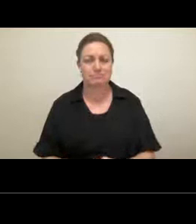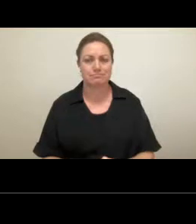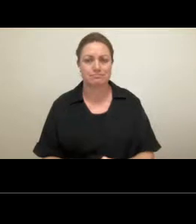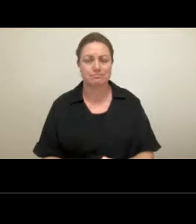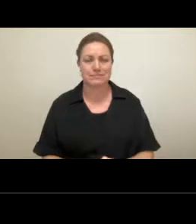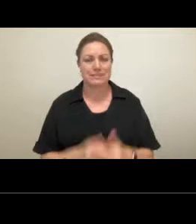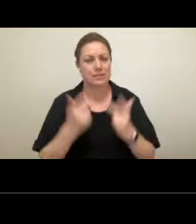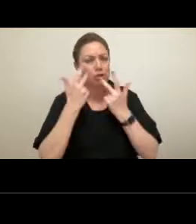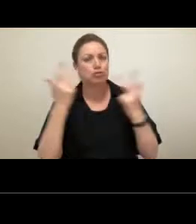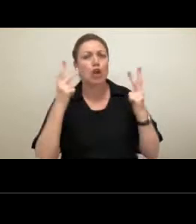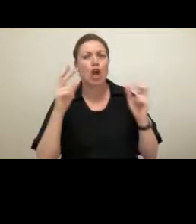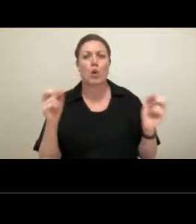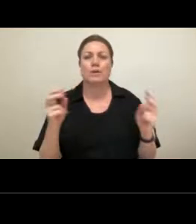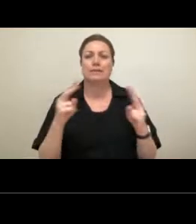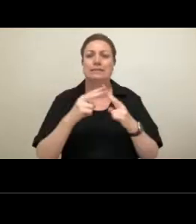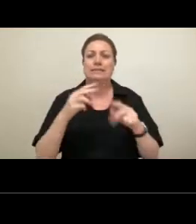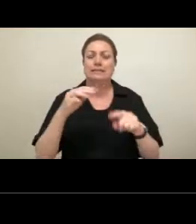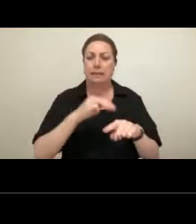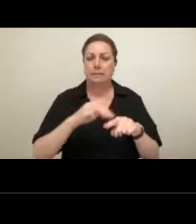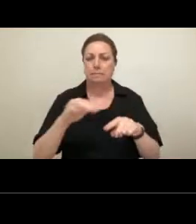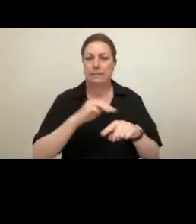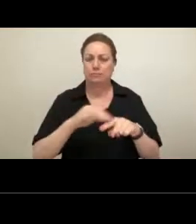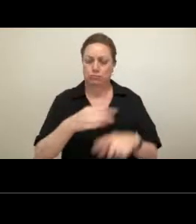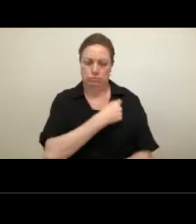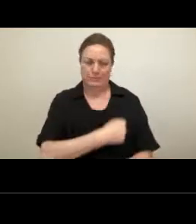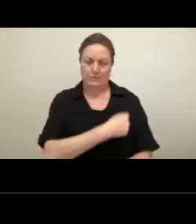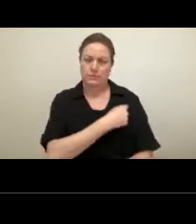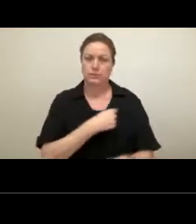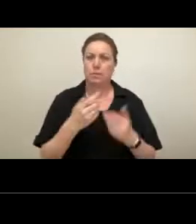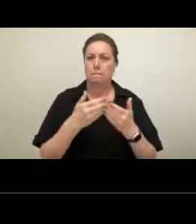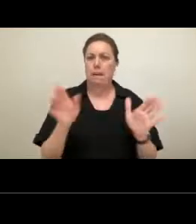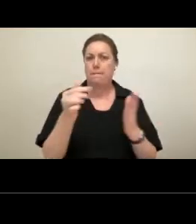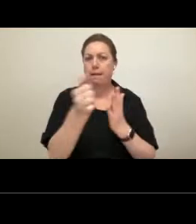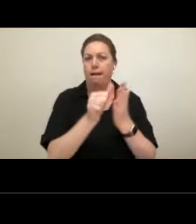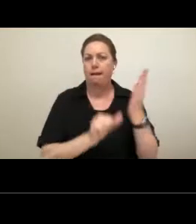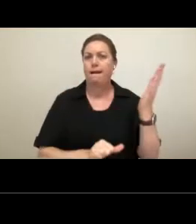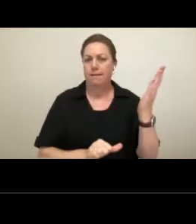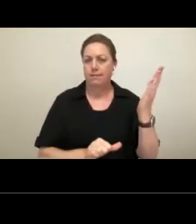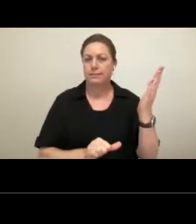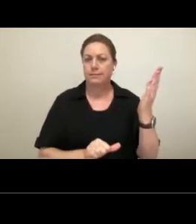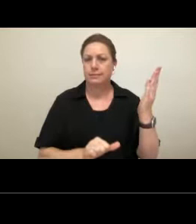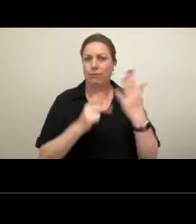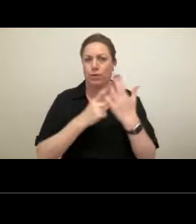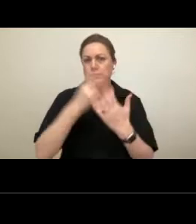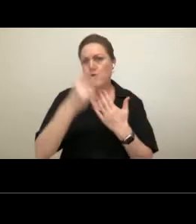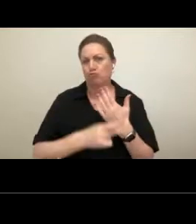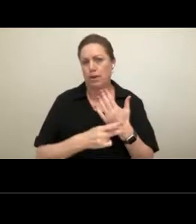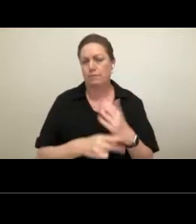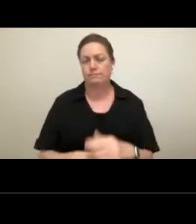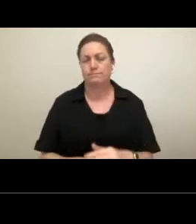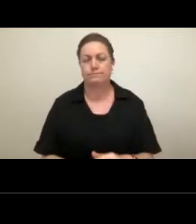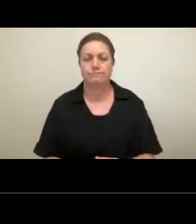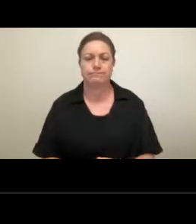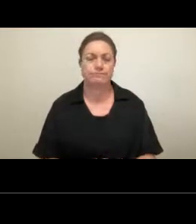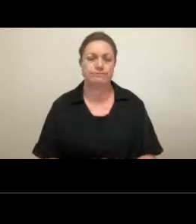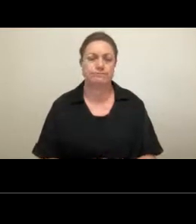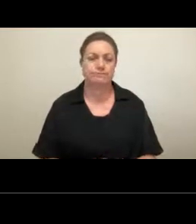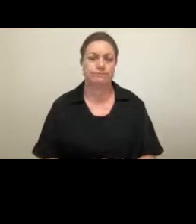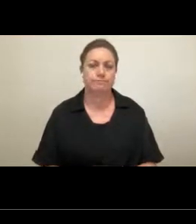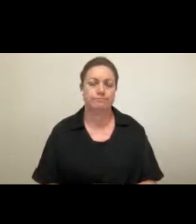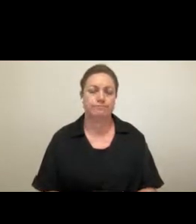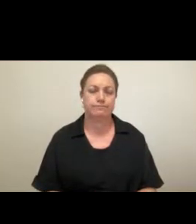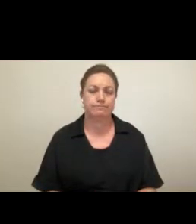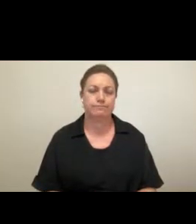to public art on this legacy program, so much appreciated. Thank you. Now, just hi